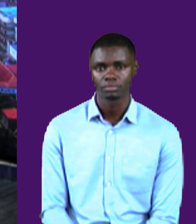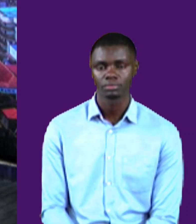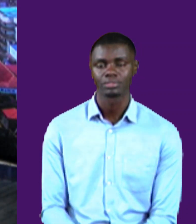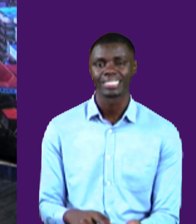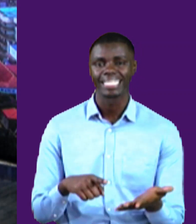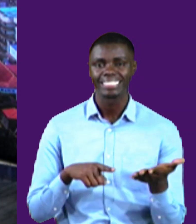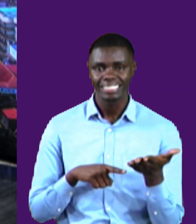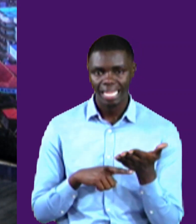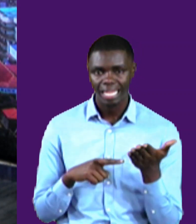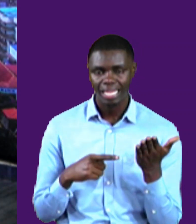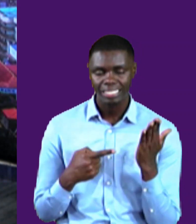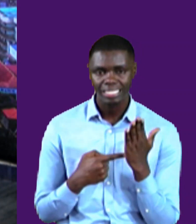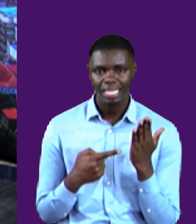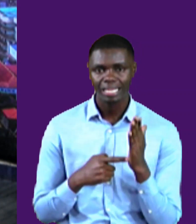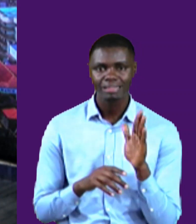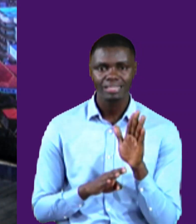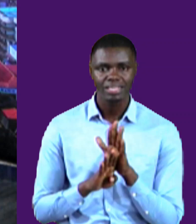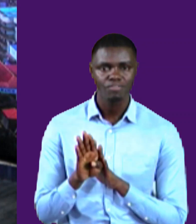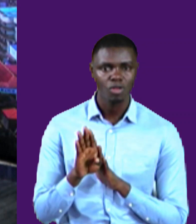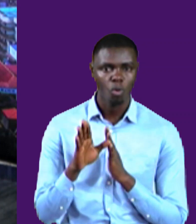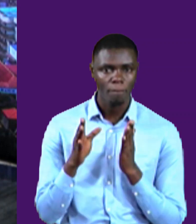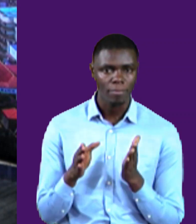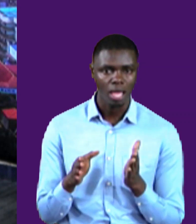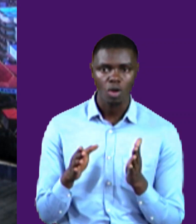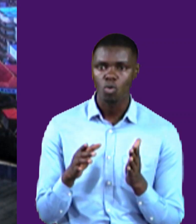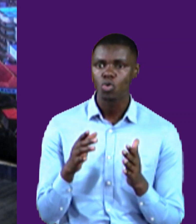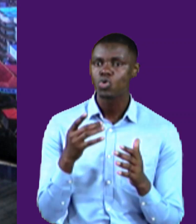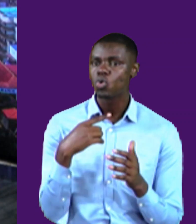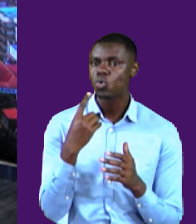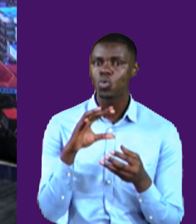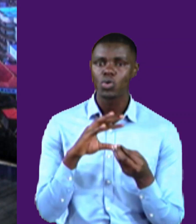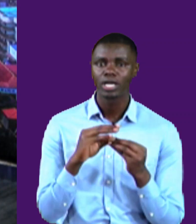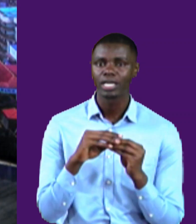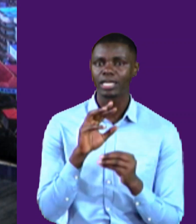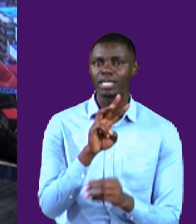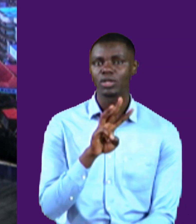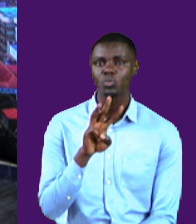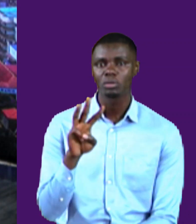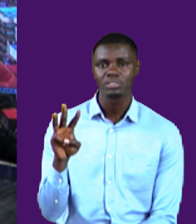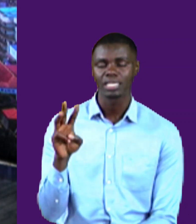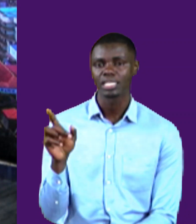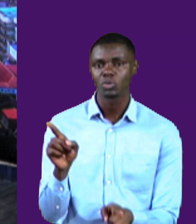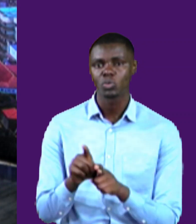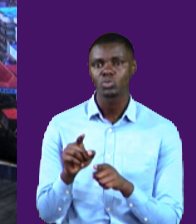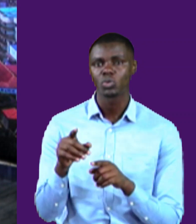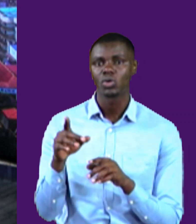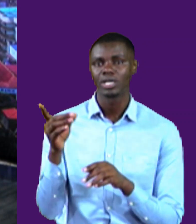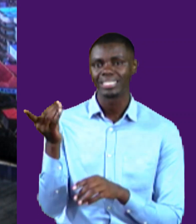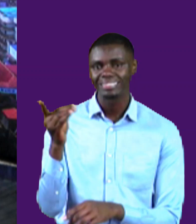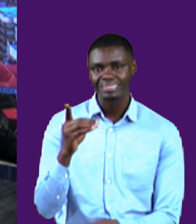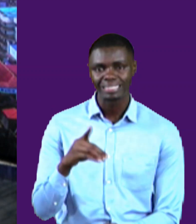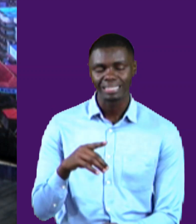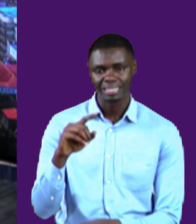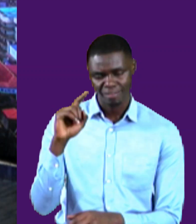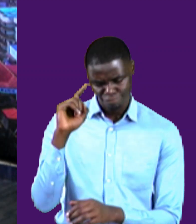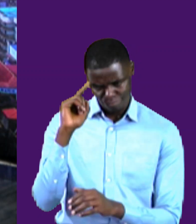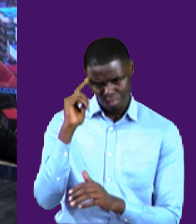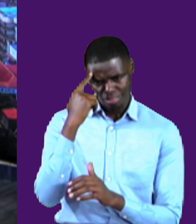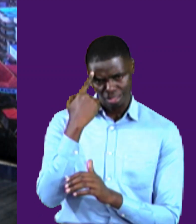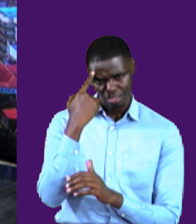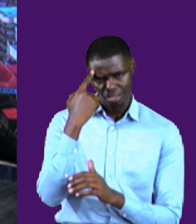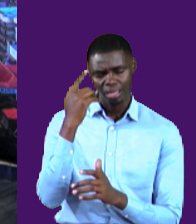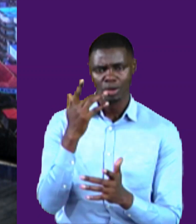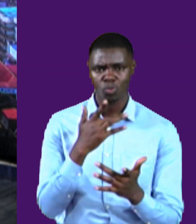tech developers or maybe those who create websites and designers to be thinking